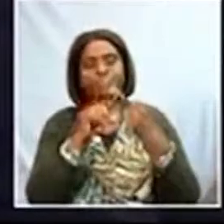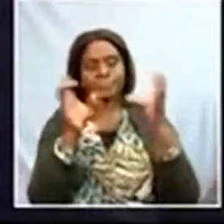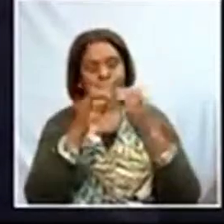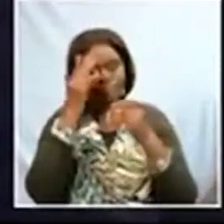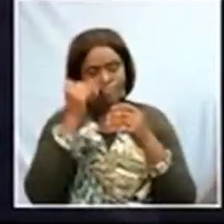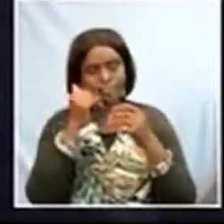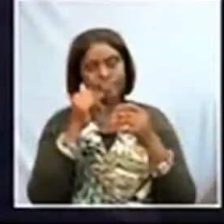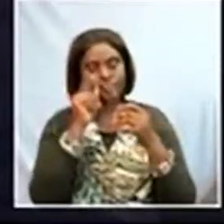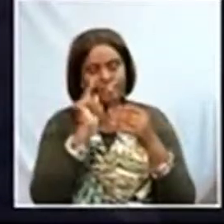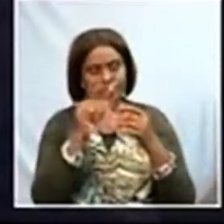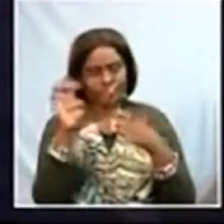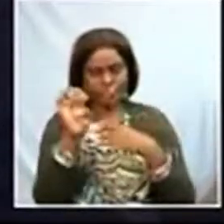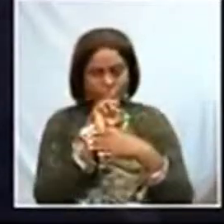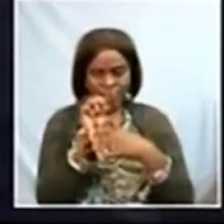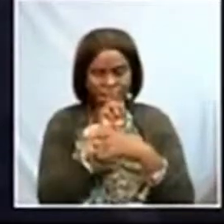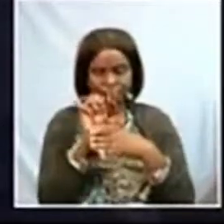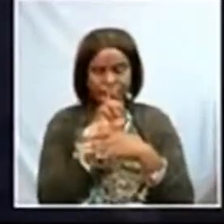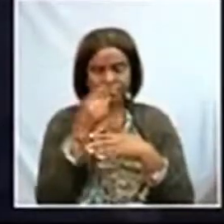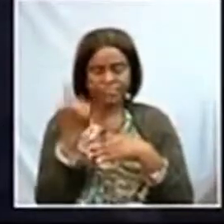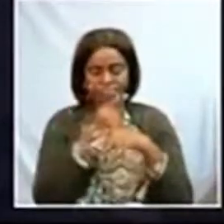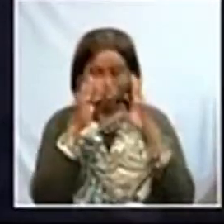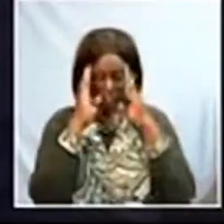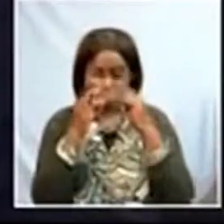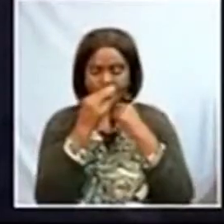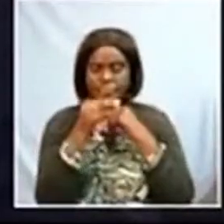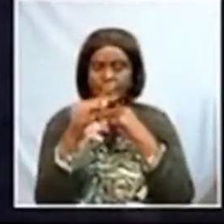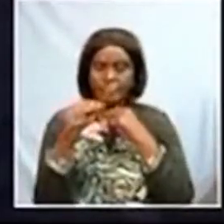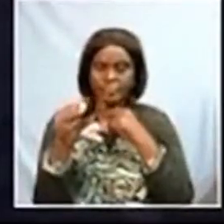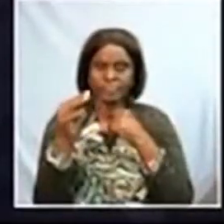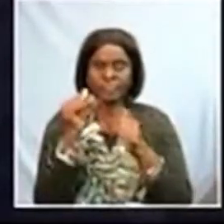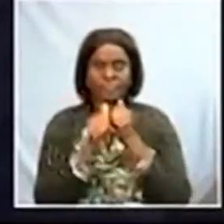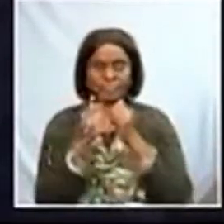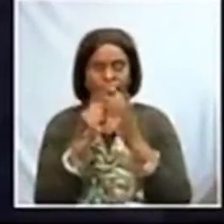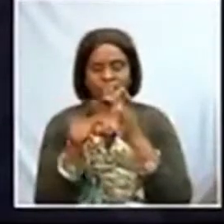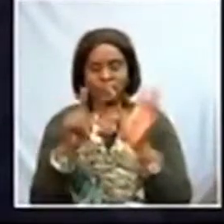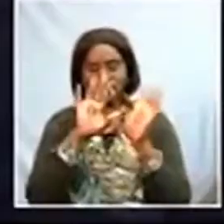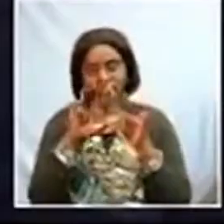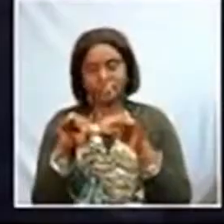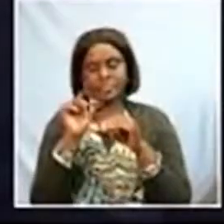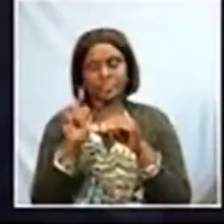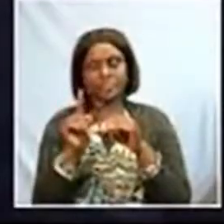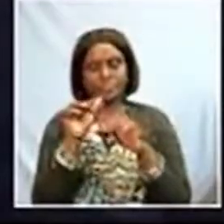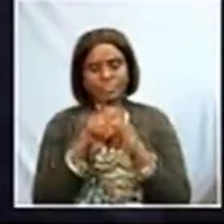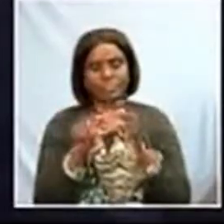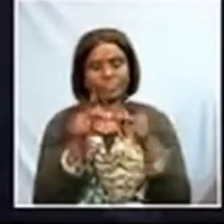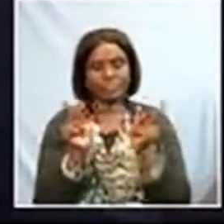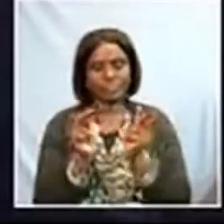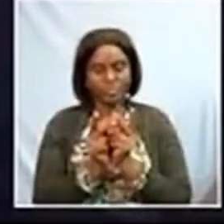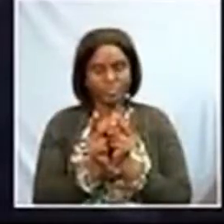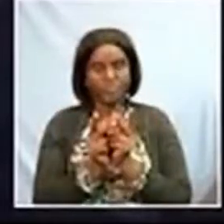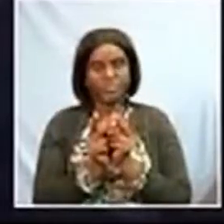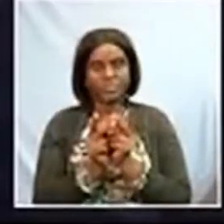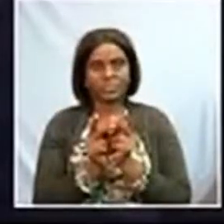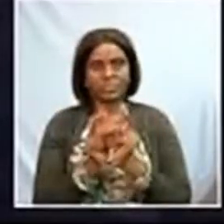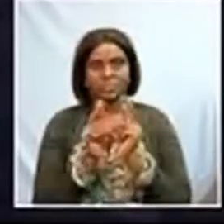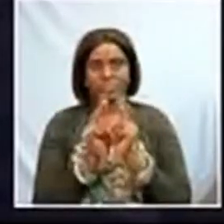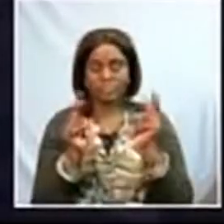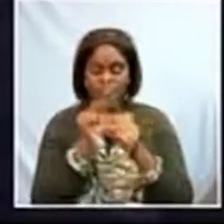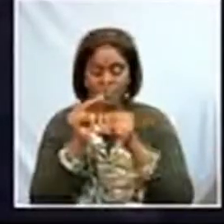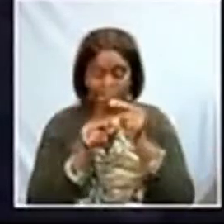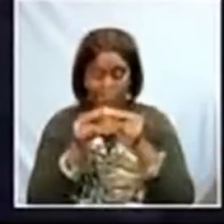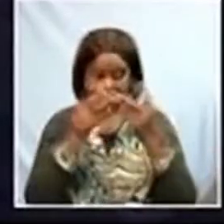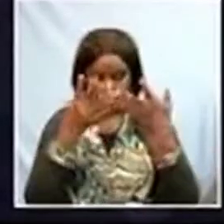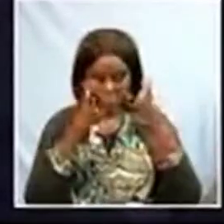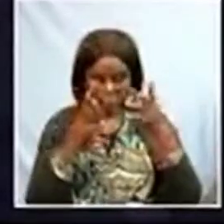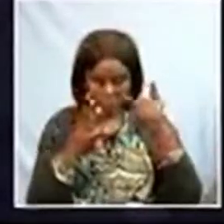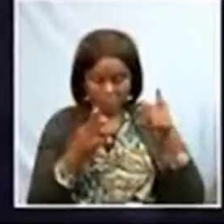why when evaluating, we only focused on the material that was left on the site. So meaning the